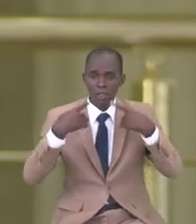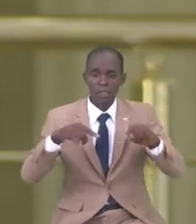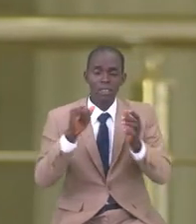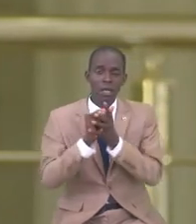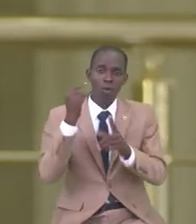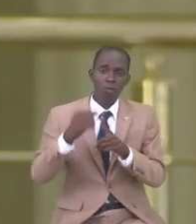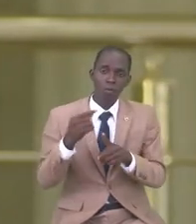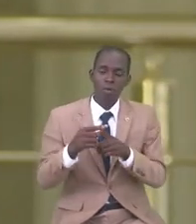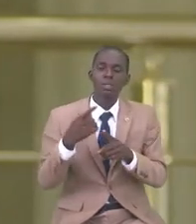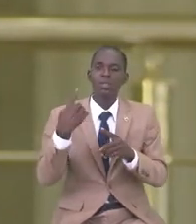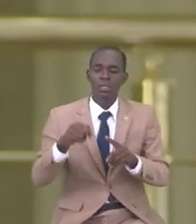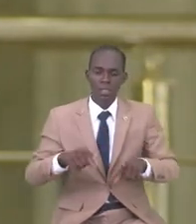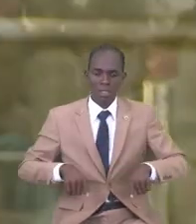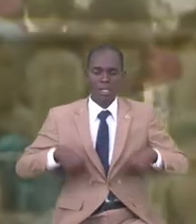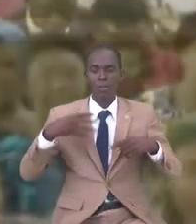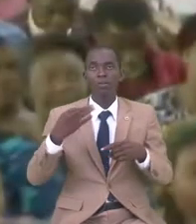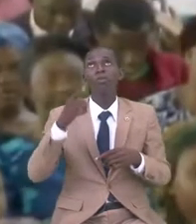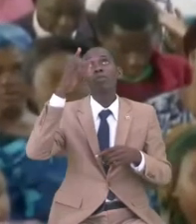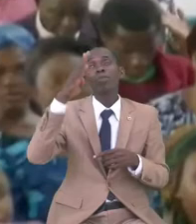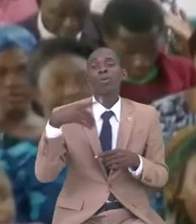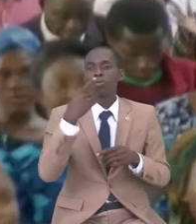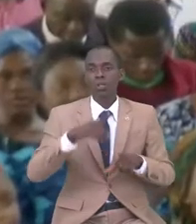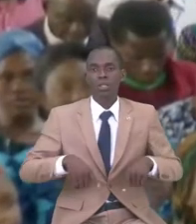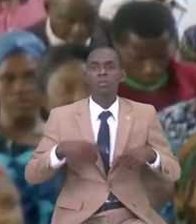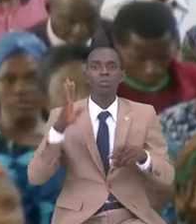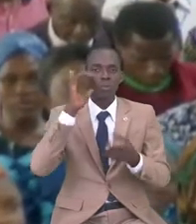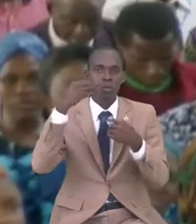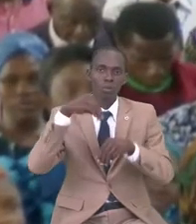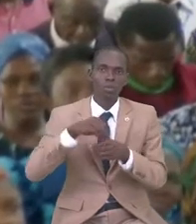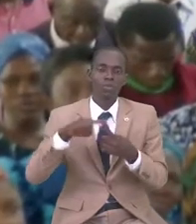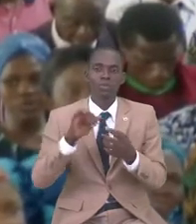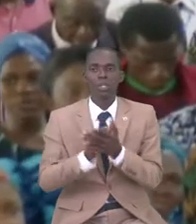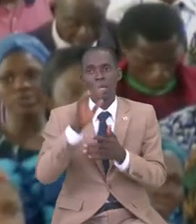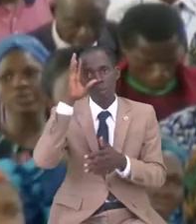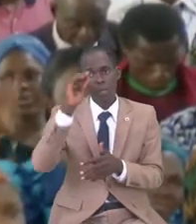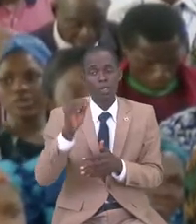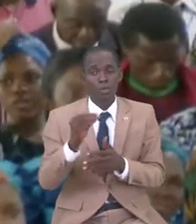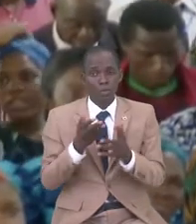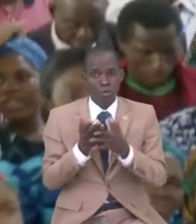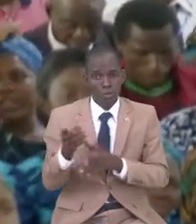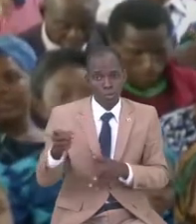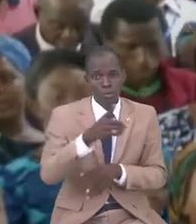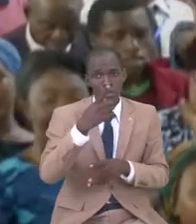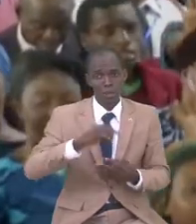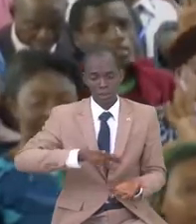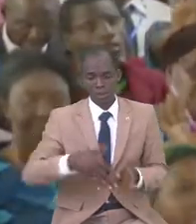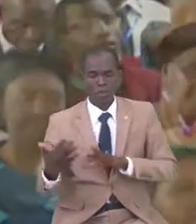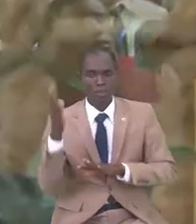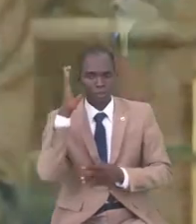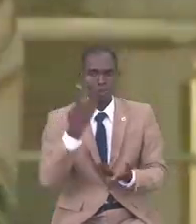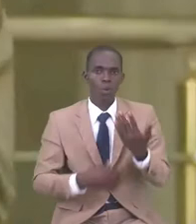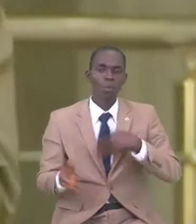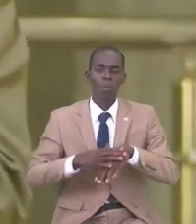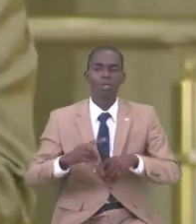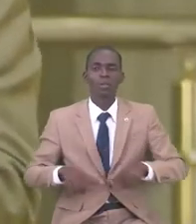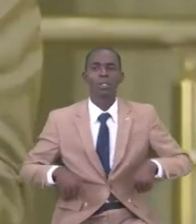will come to that man. Through you, the dead will rise. Through